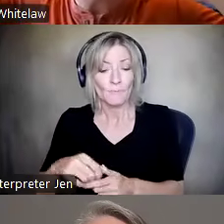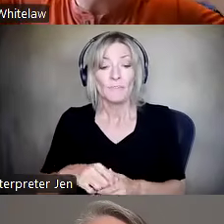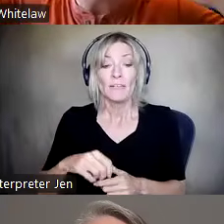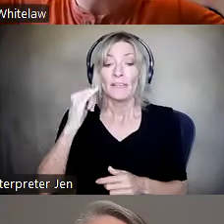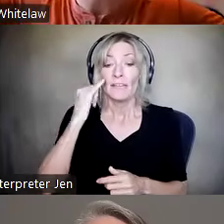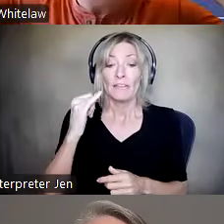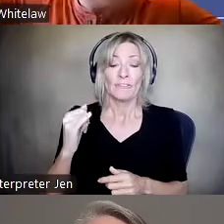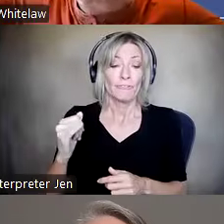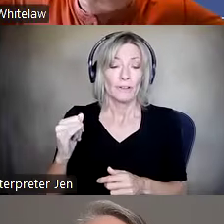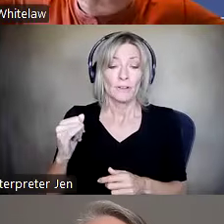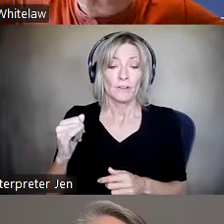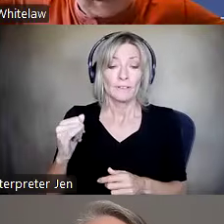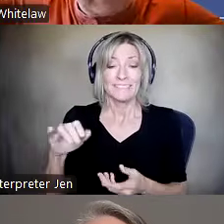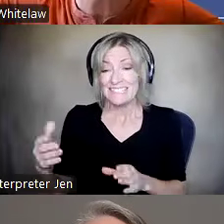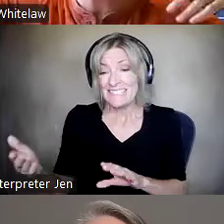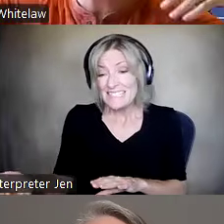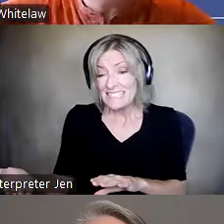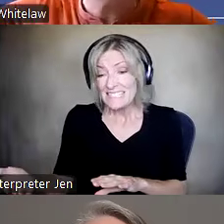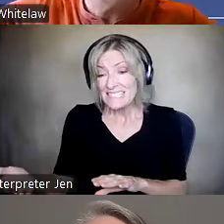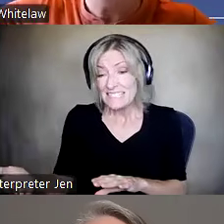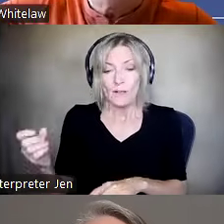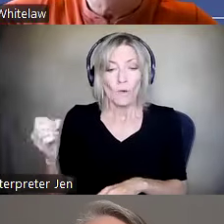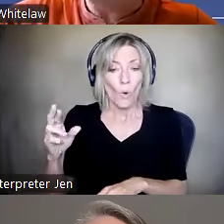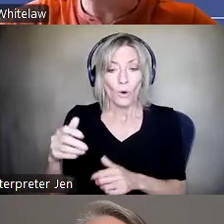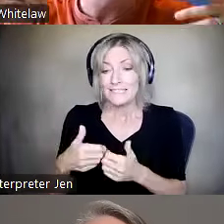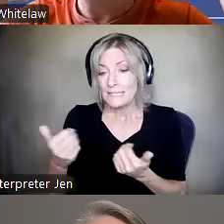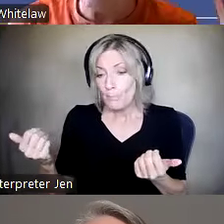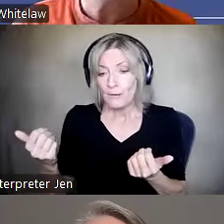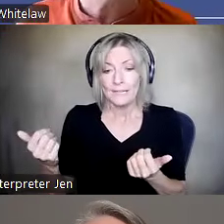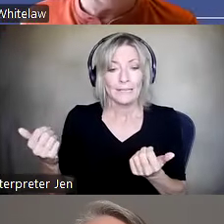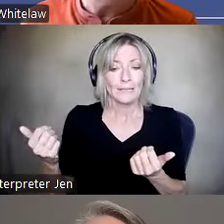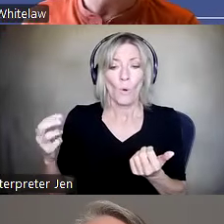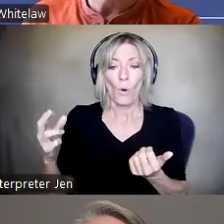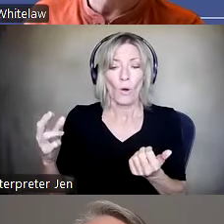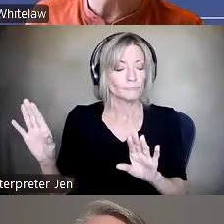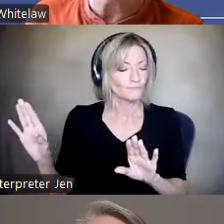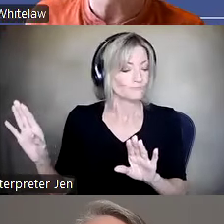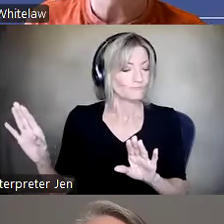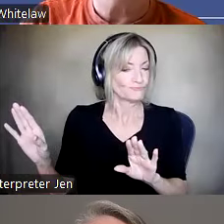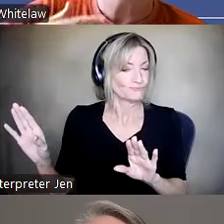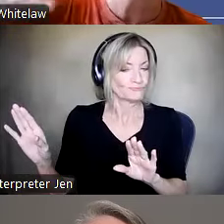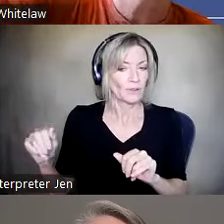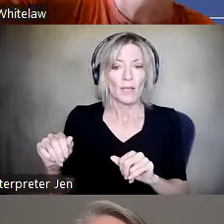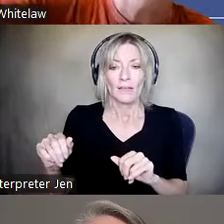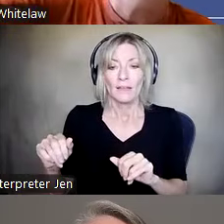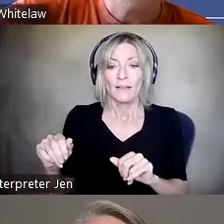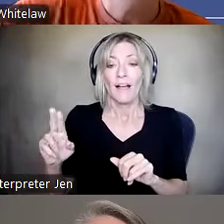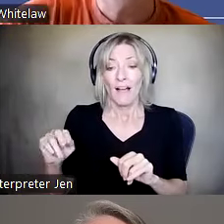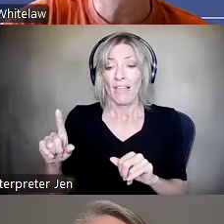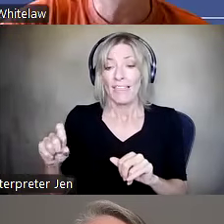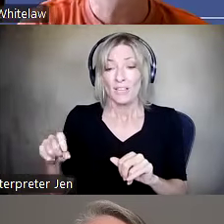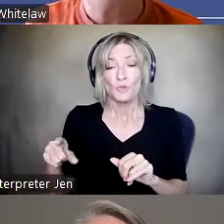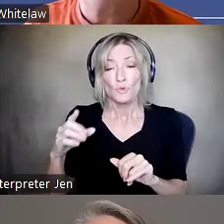If they are deceased and you don't have it, or they're separated, or they just don't talk to each other, unless you know you